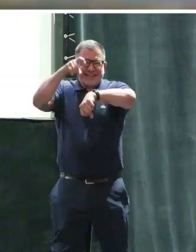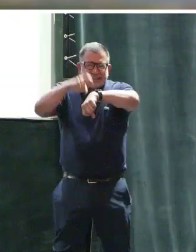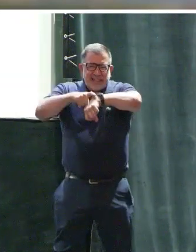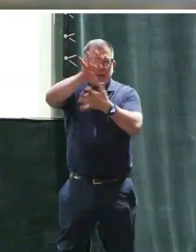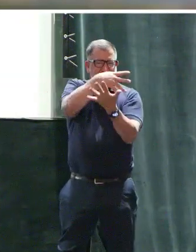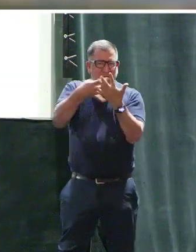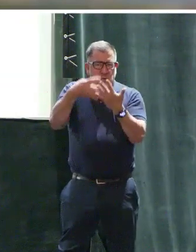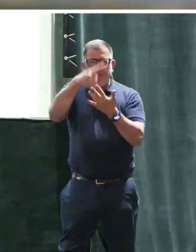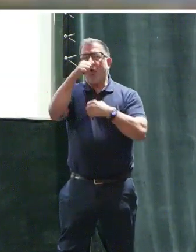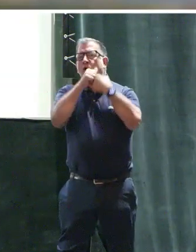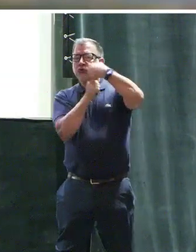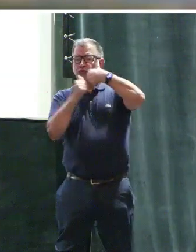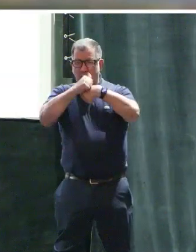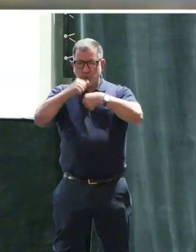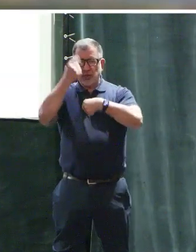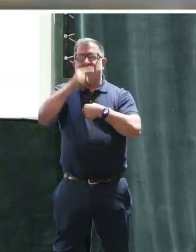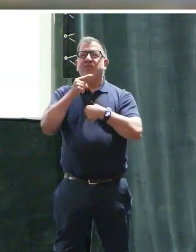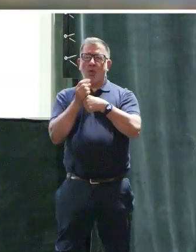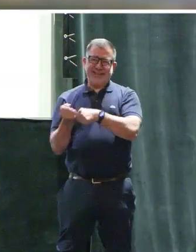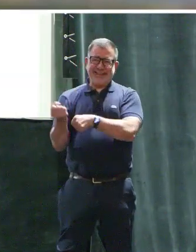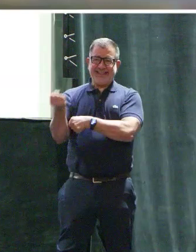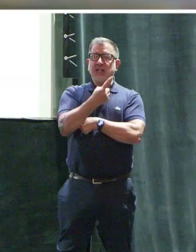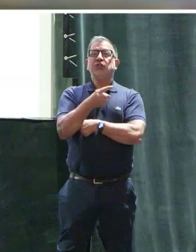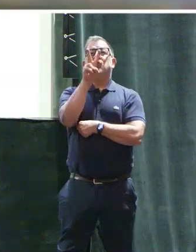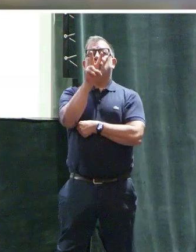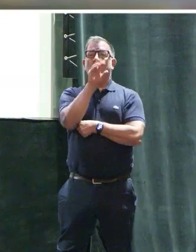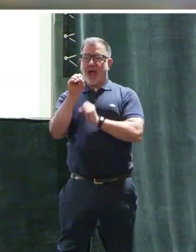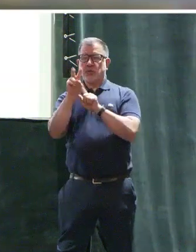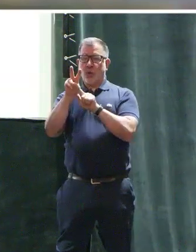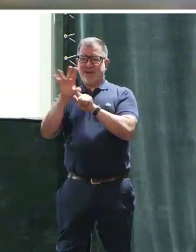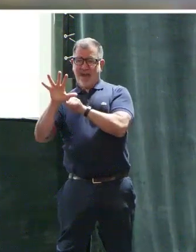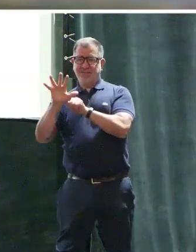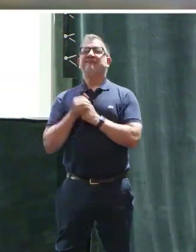to next year in 2025.